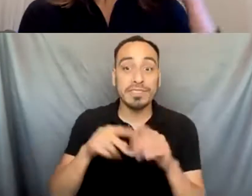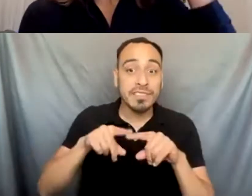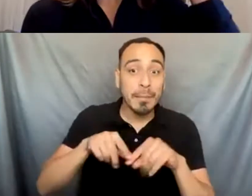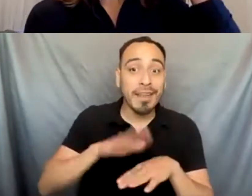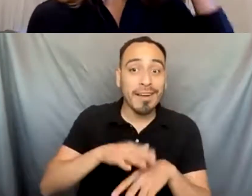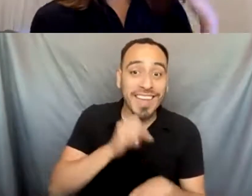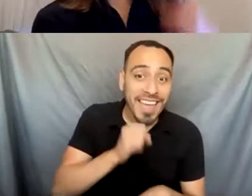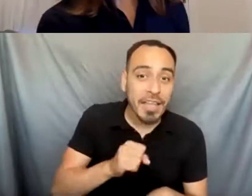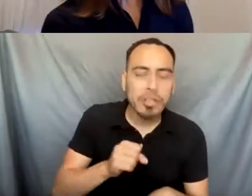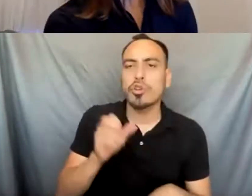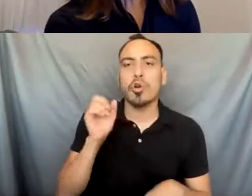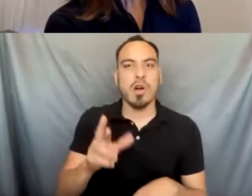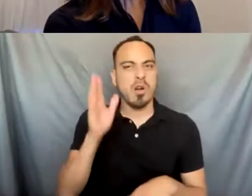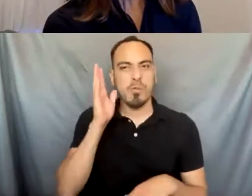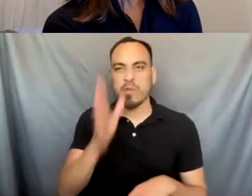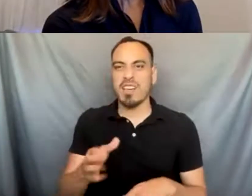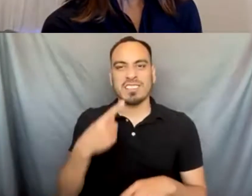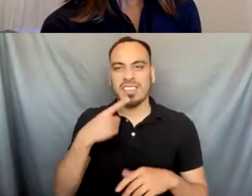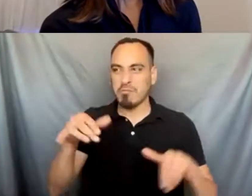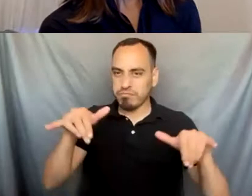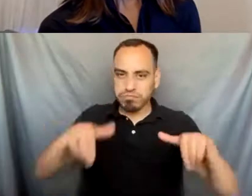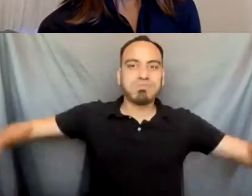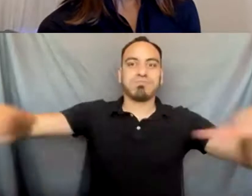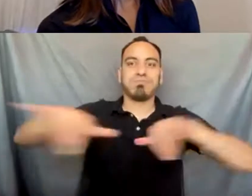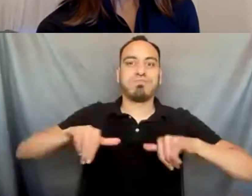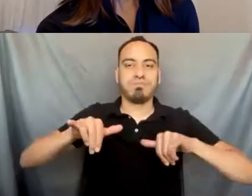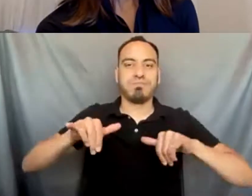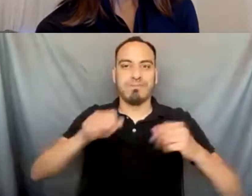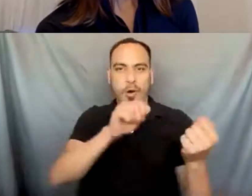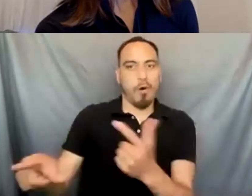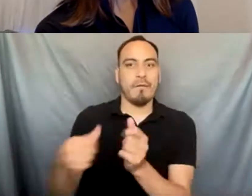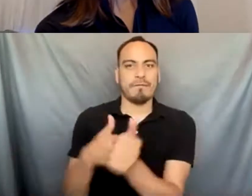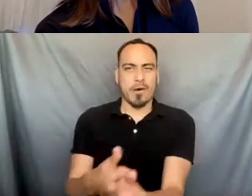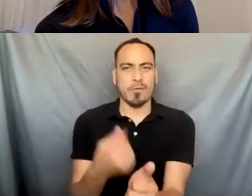a one-size-fits-all approach. So more to come on that.